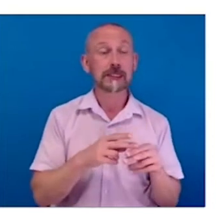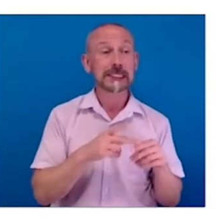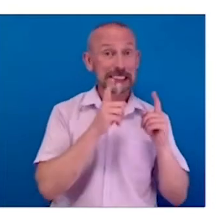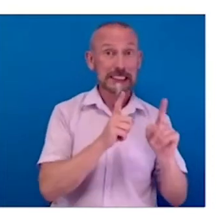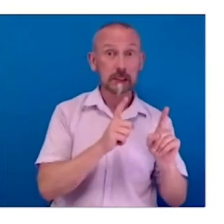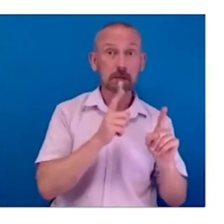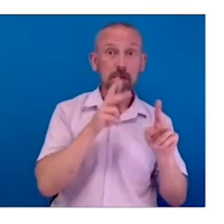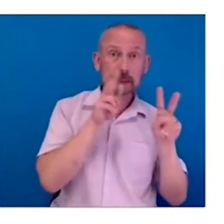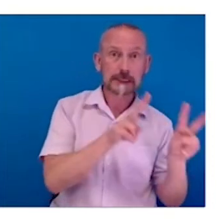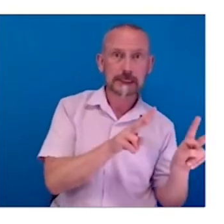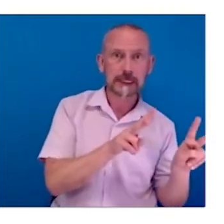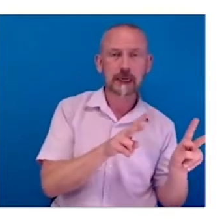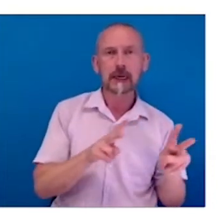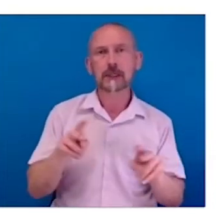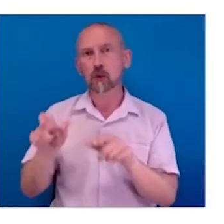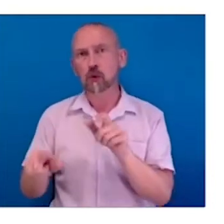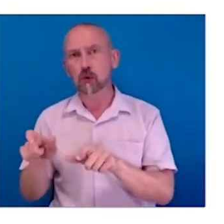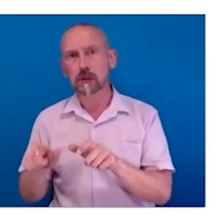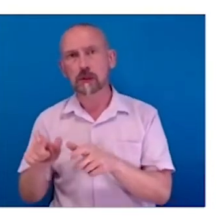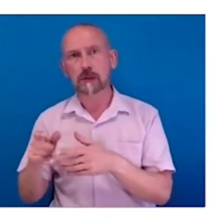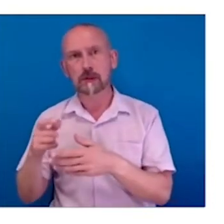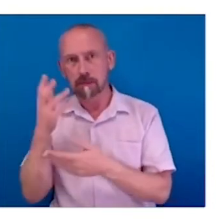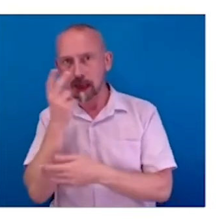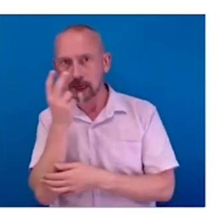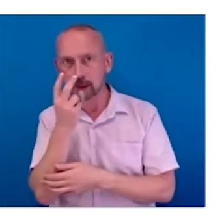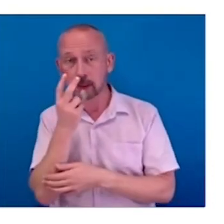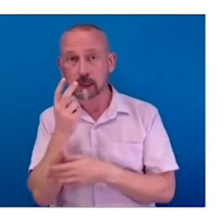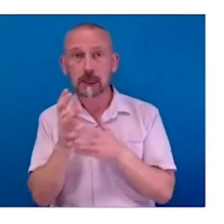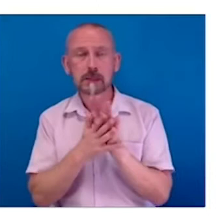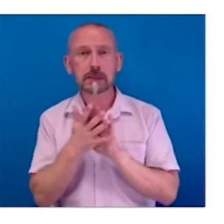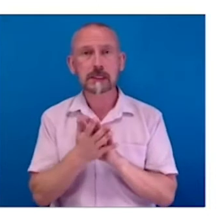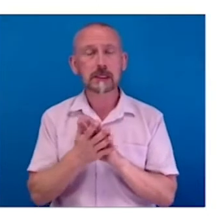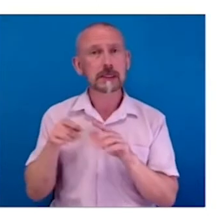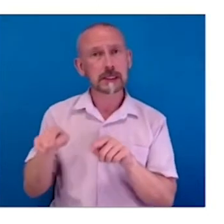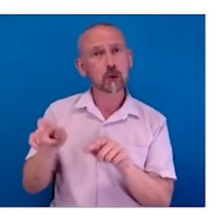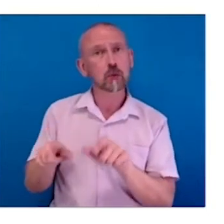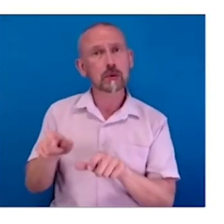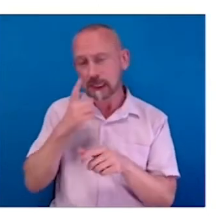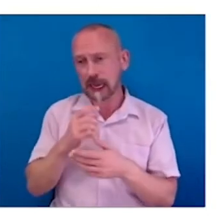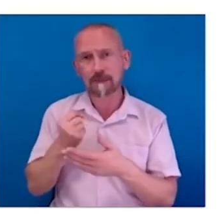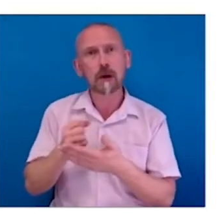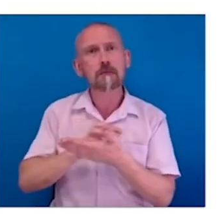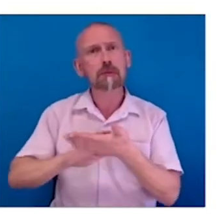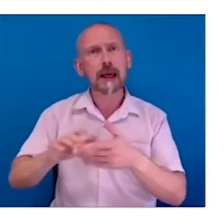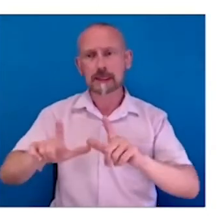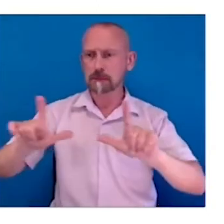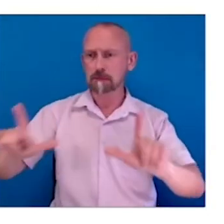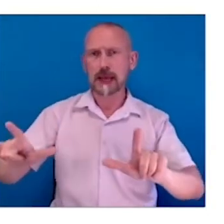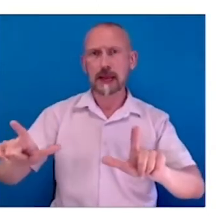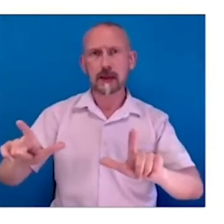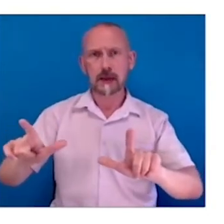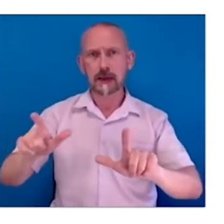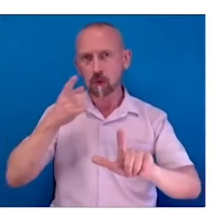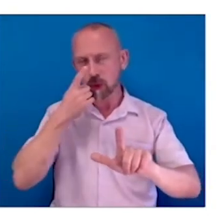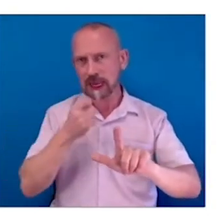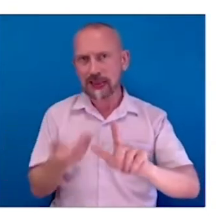Braille display. They can add fingering, practice tips, or whatever arises during the lesson, creating